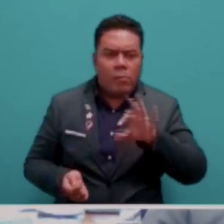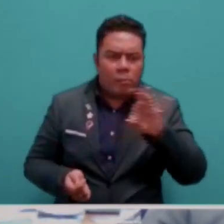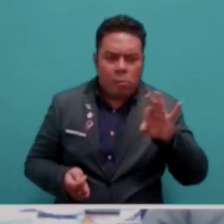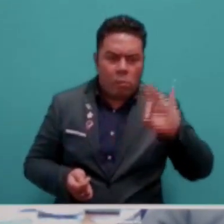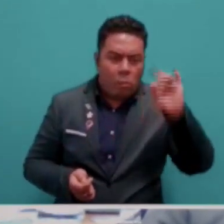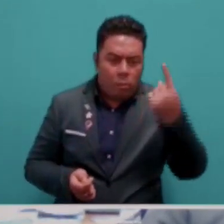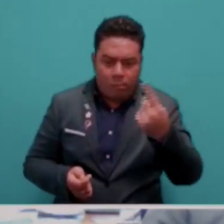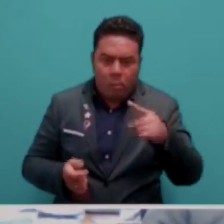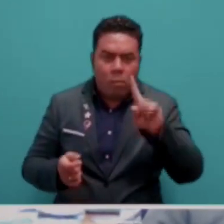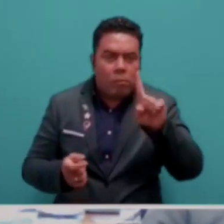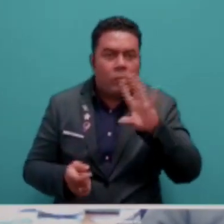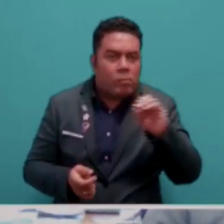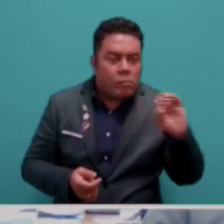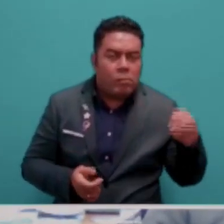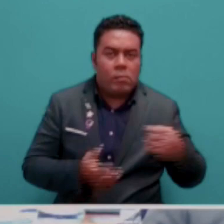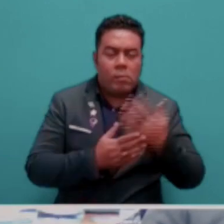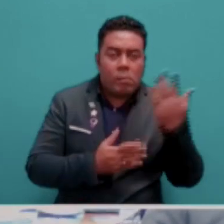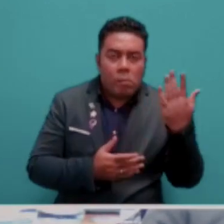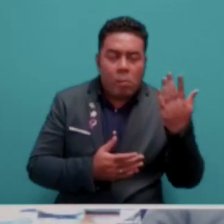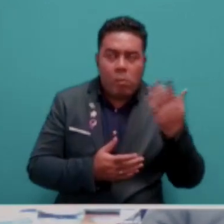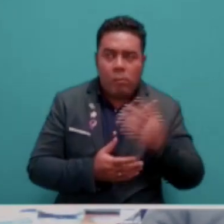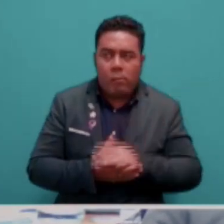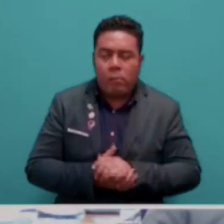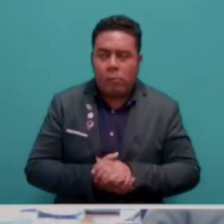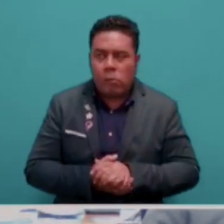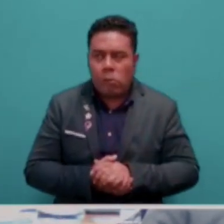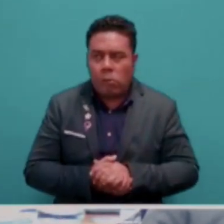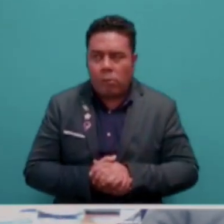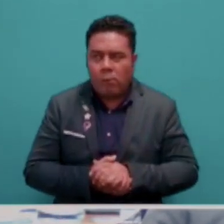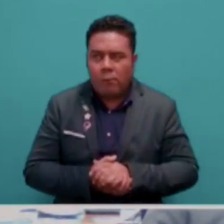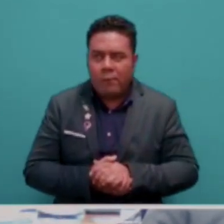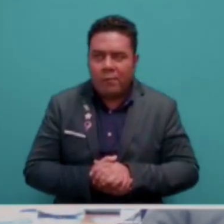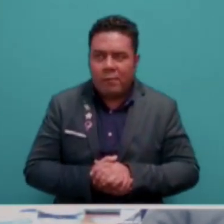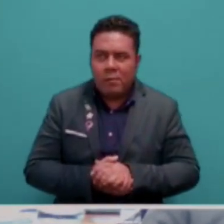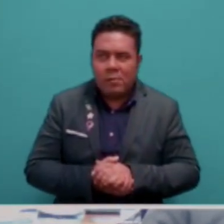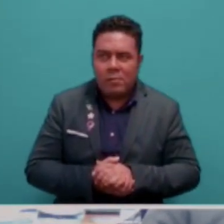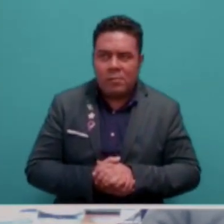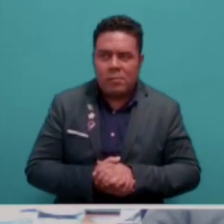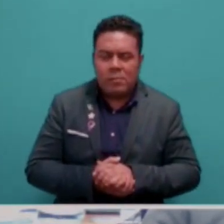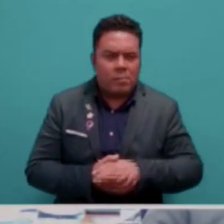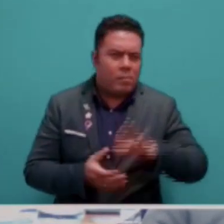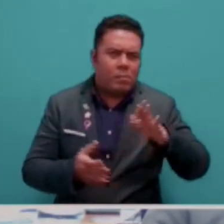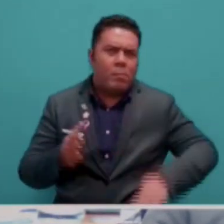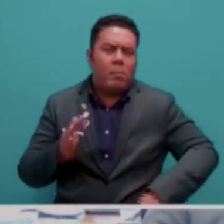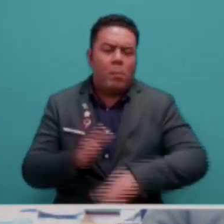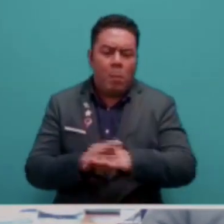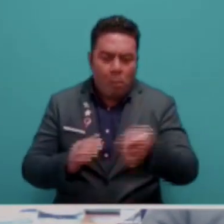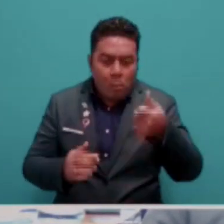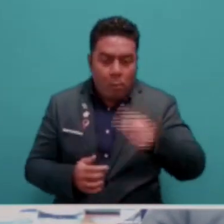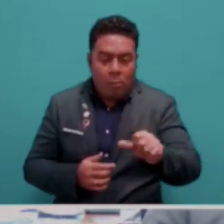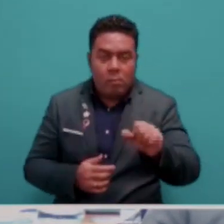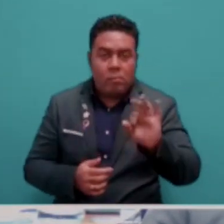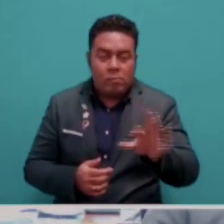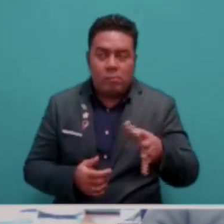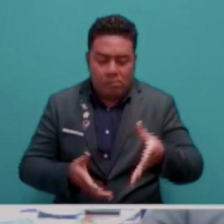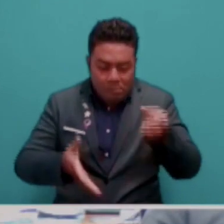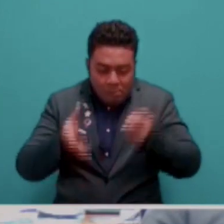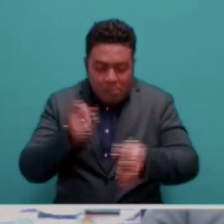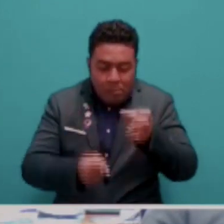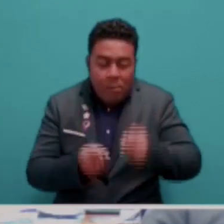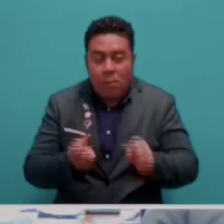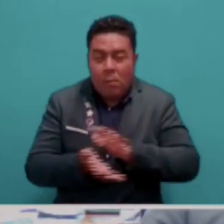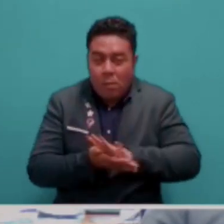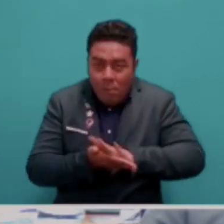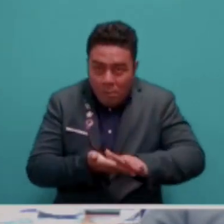first 100 days? You made full use of what was available. You milked it